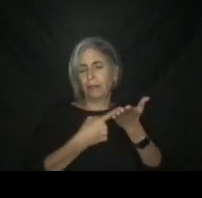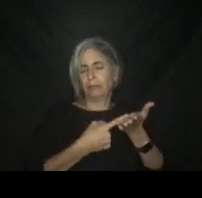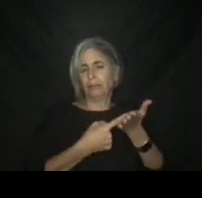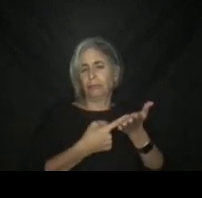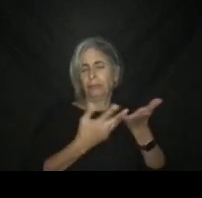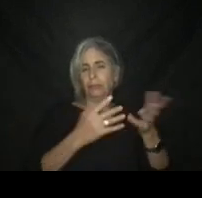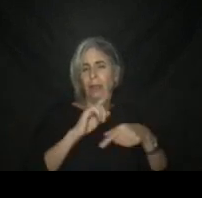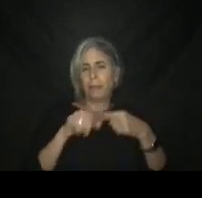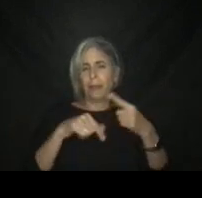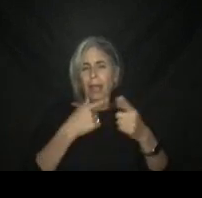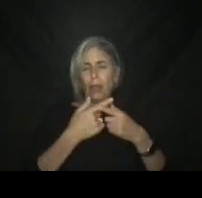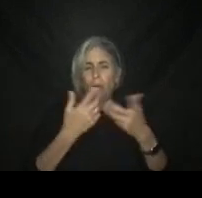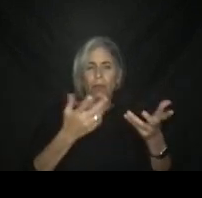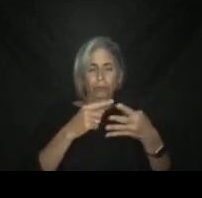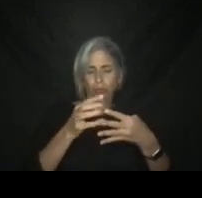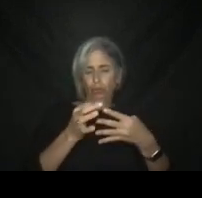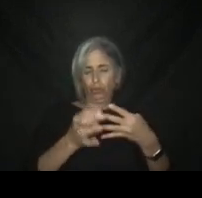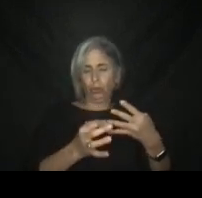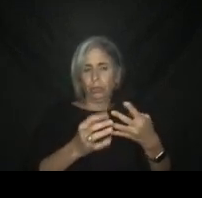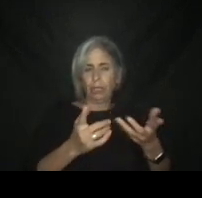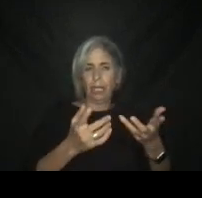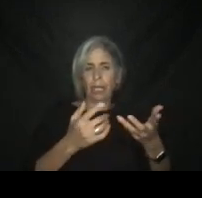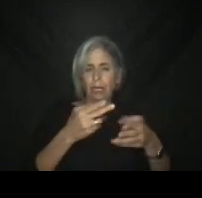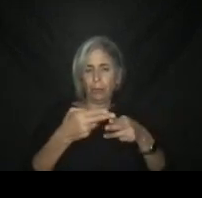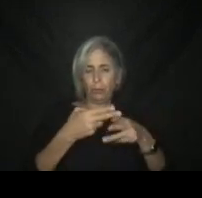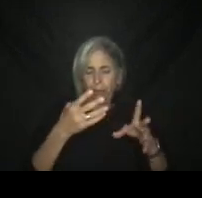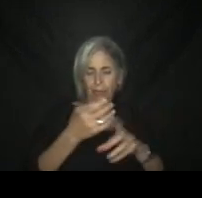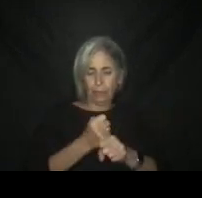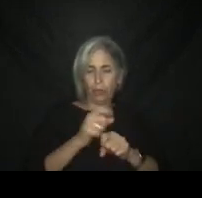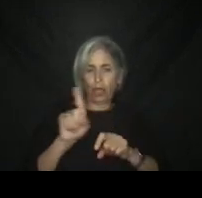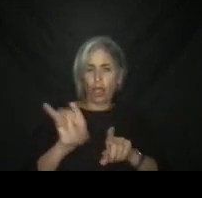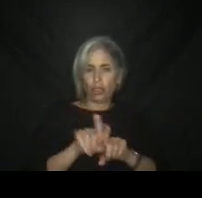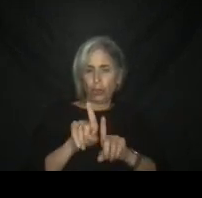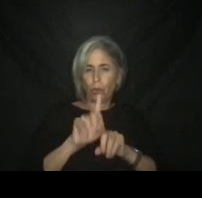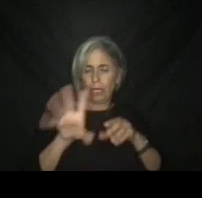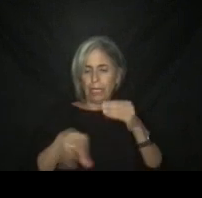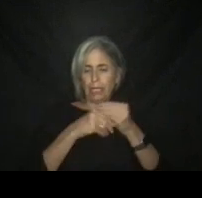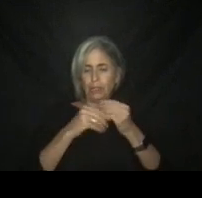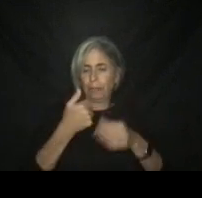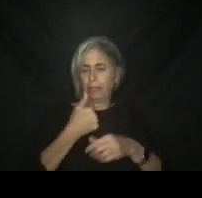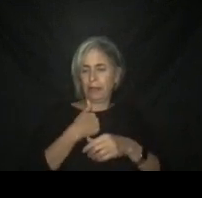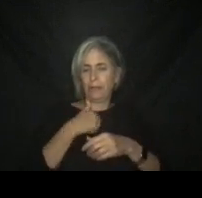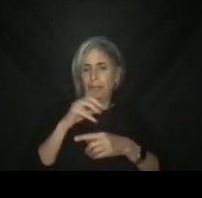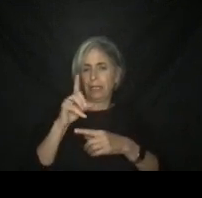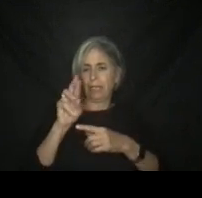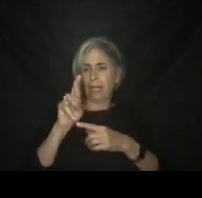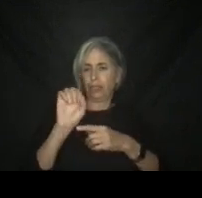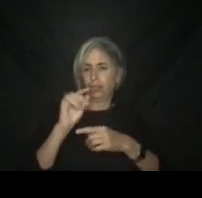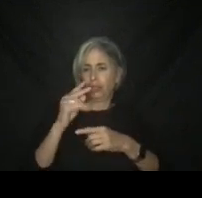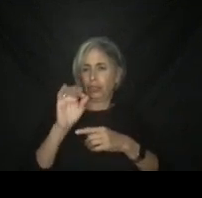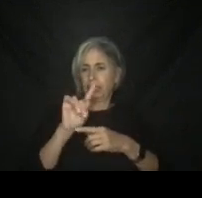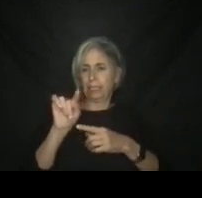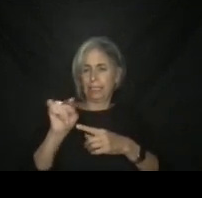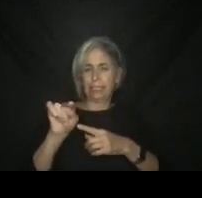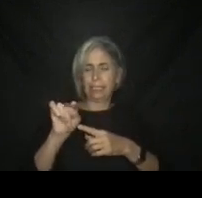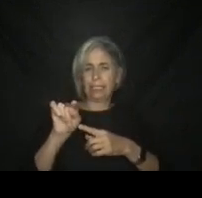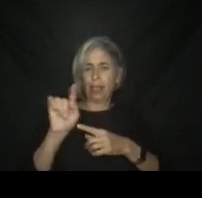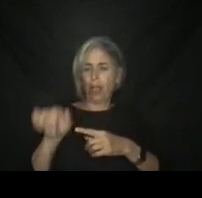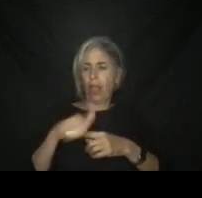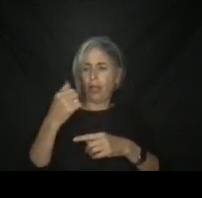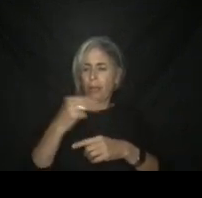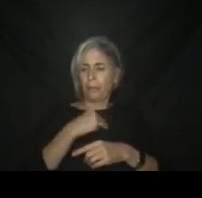alternatives that we prepared for you, and of course, finish up with a brief summary. So in addition to myself and Dr. Schultz, other members of